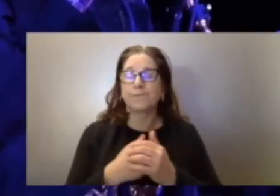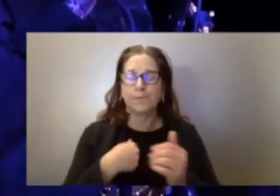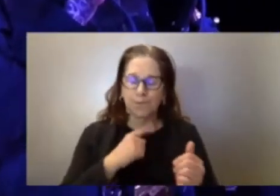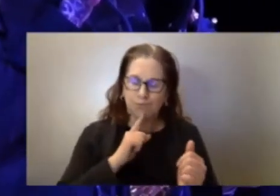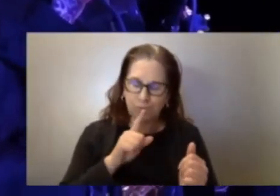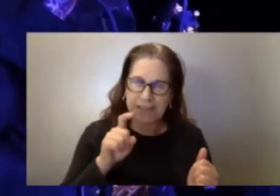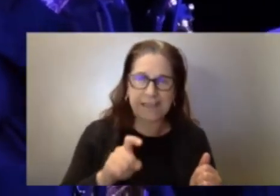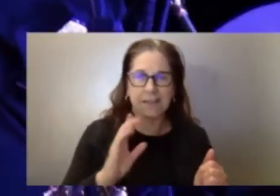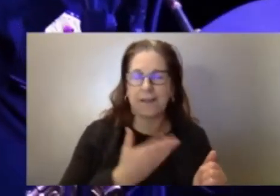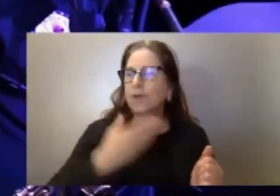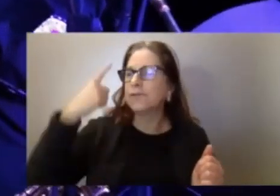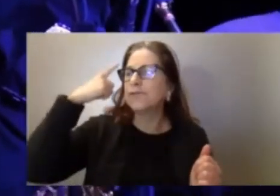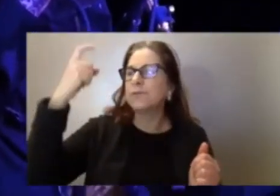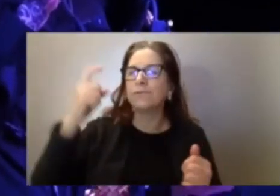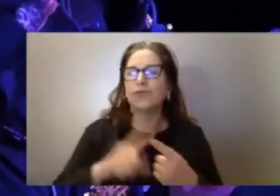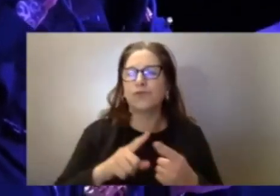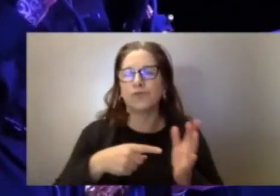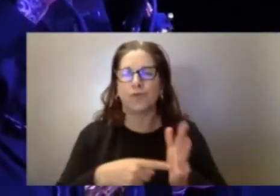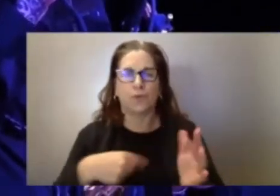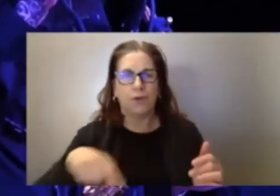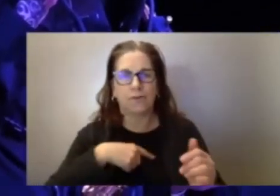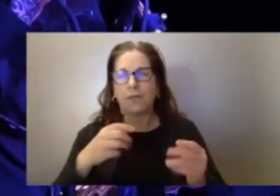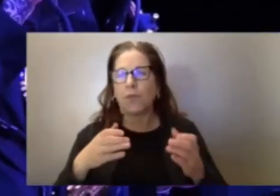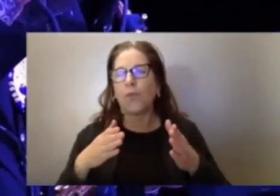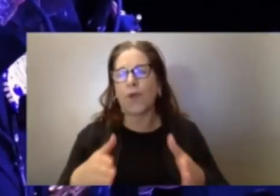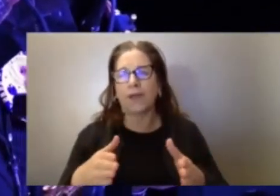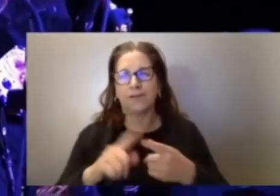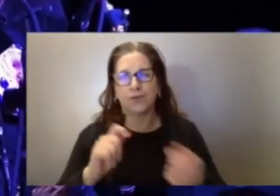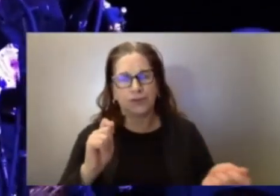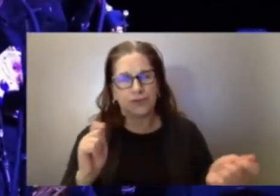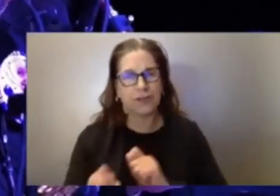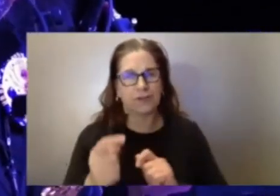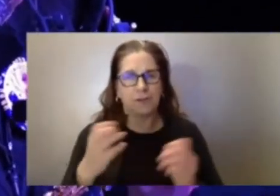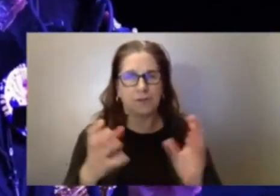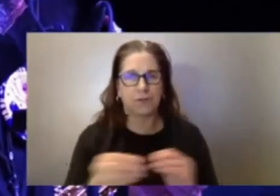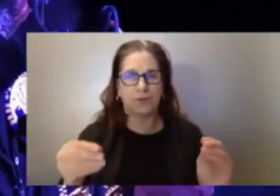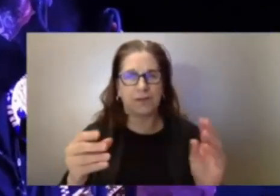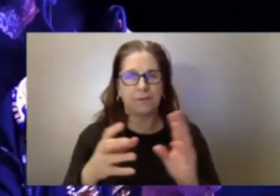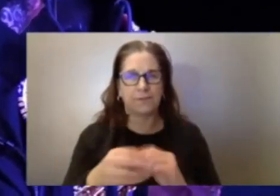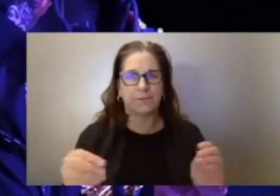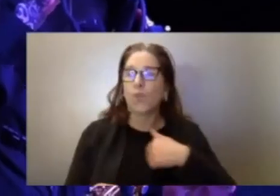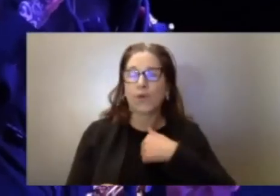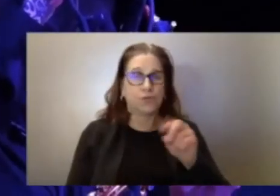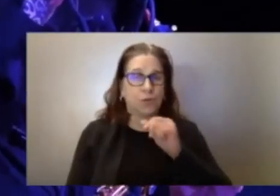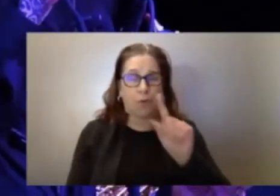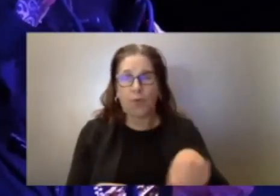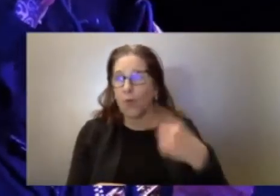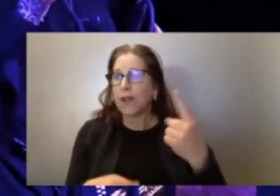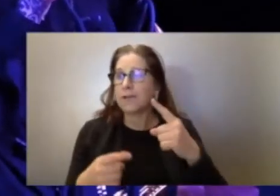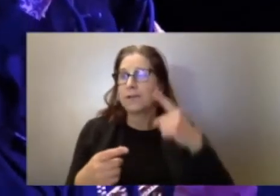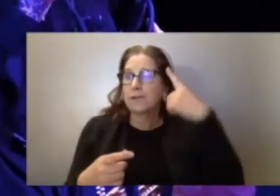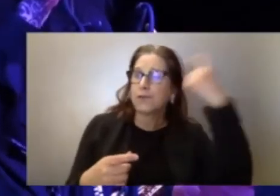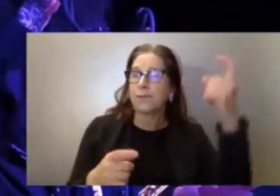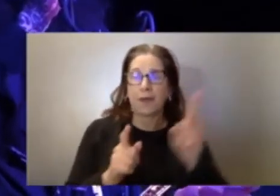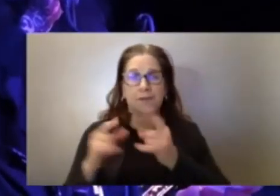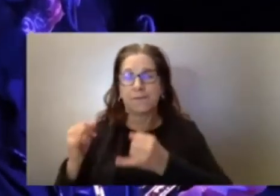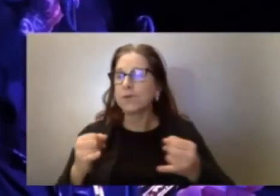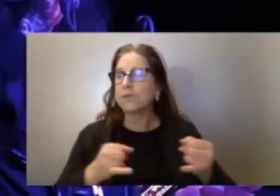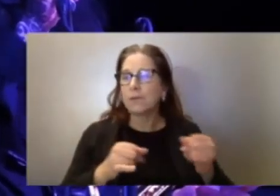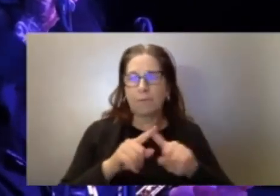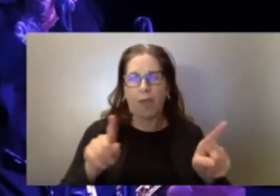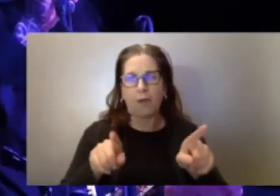our dreams to show us the way to change the story. We do not only dream as individuals, but we dream as